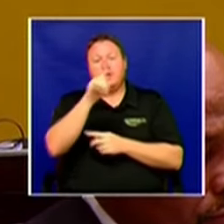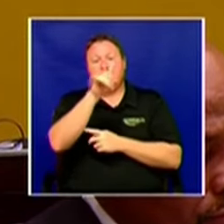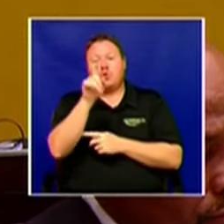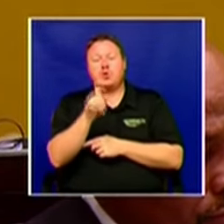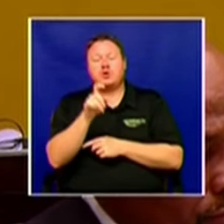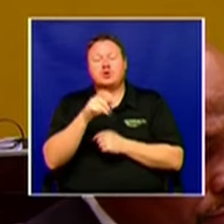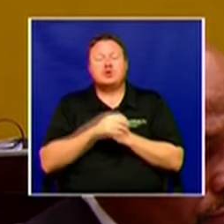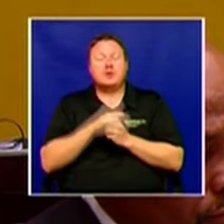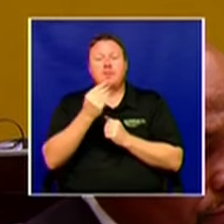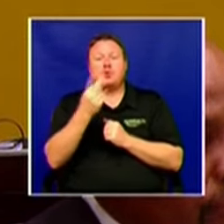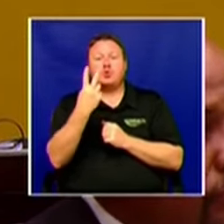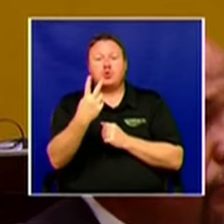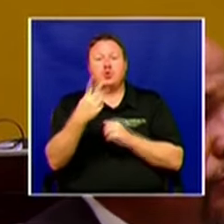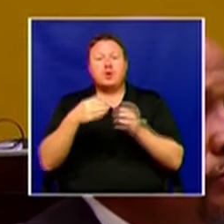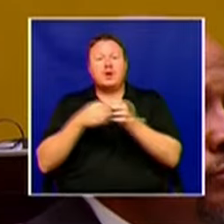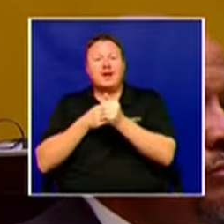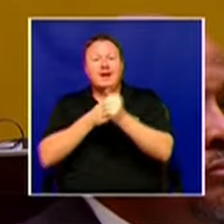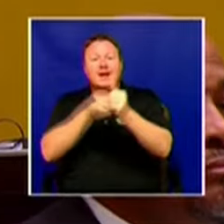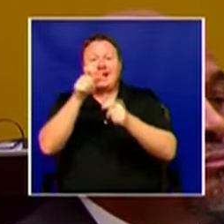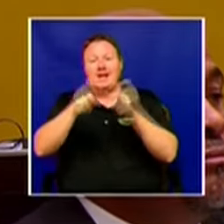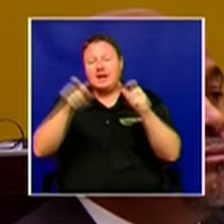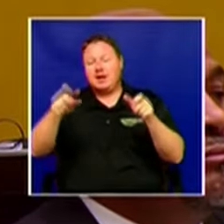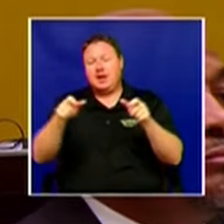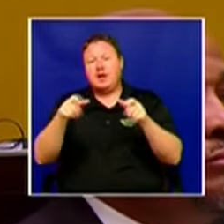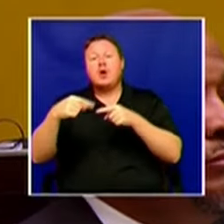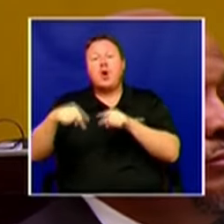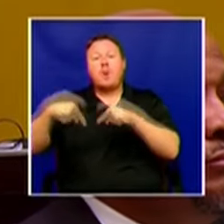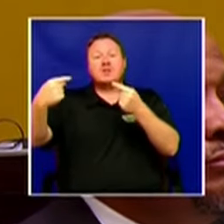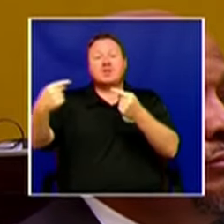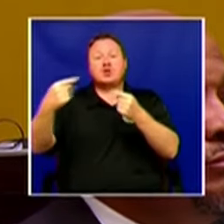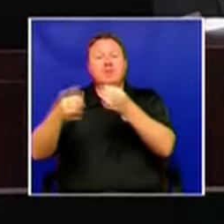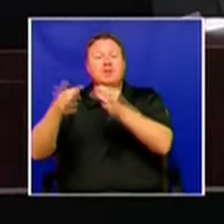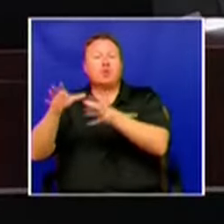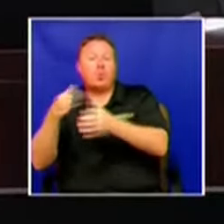the Opposition. The Honourable President.